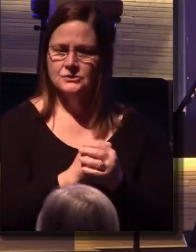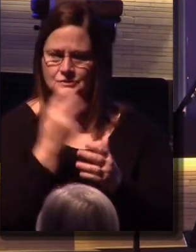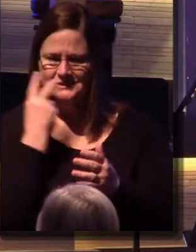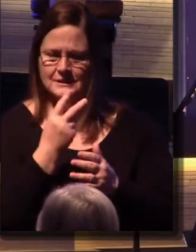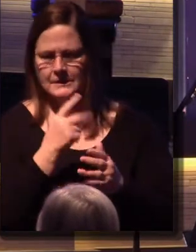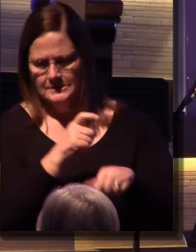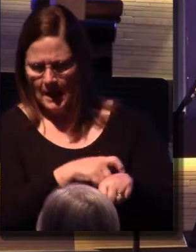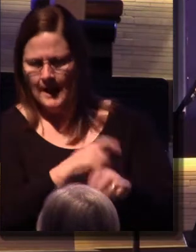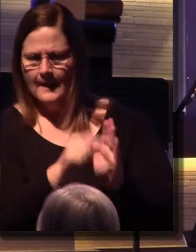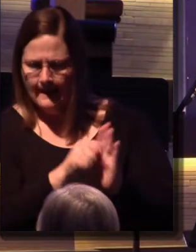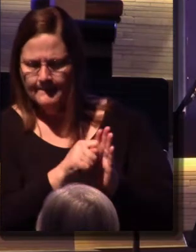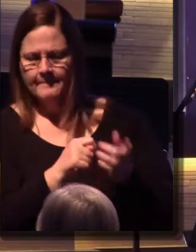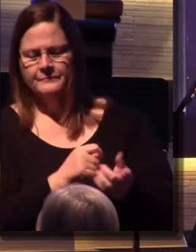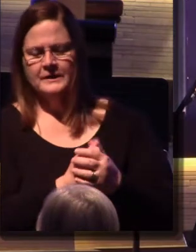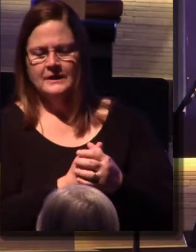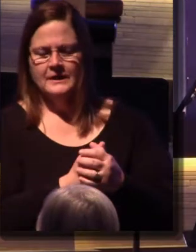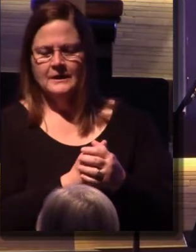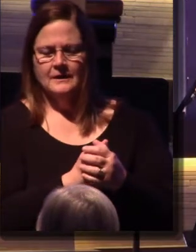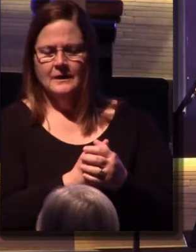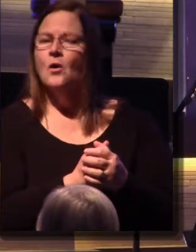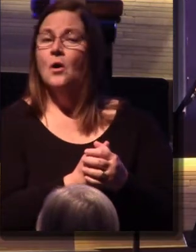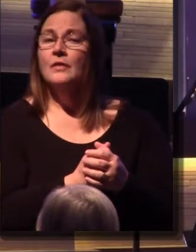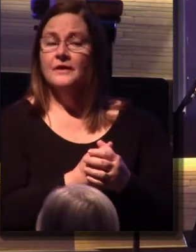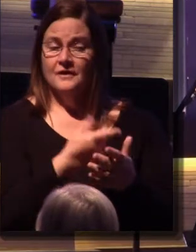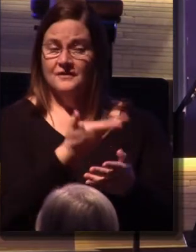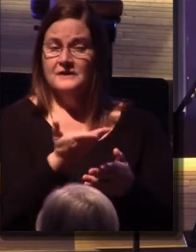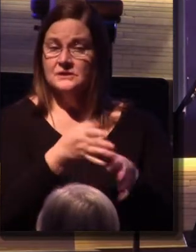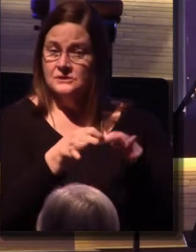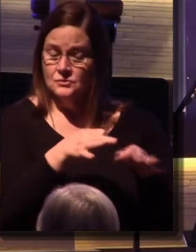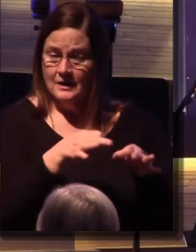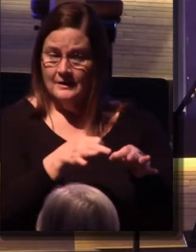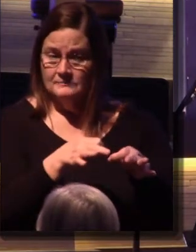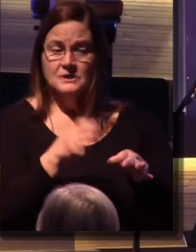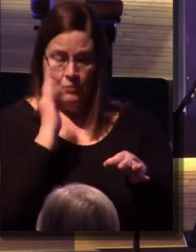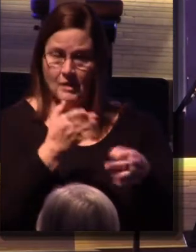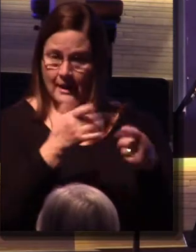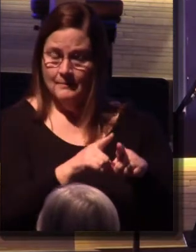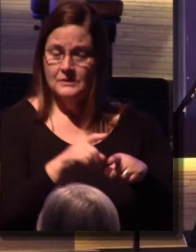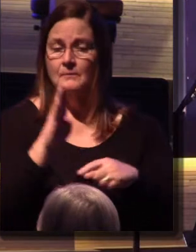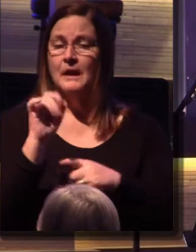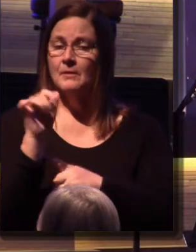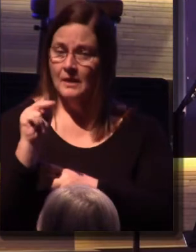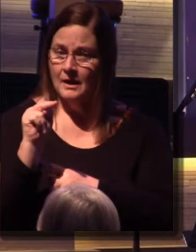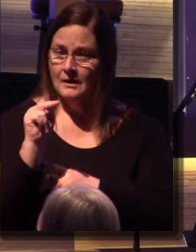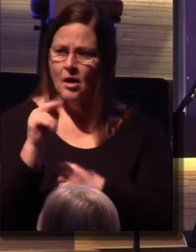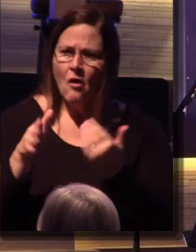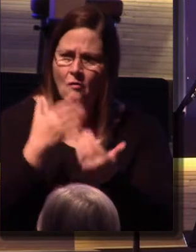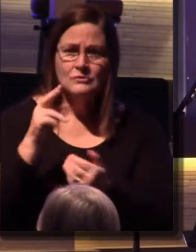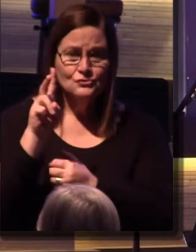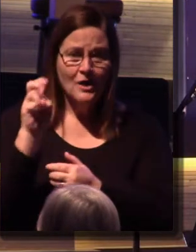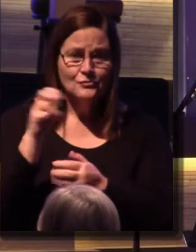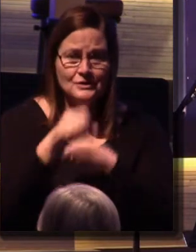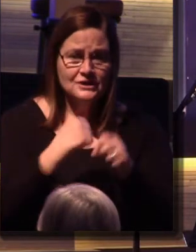marker, the things that he describes about Babylon and what will happen to Babylon happen almost 200 years